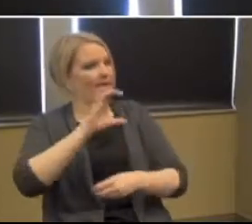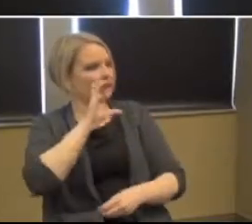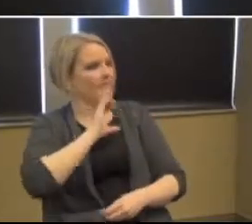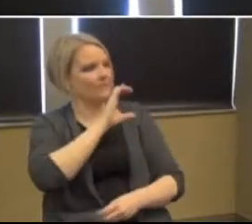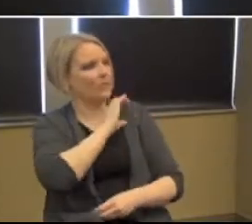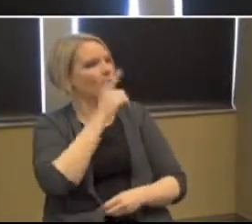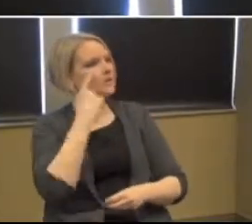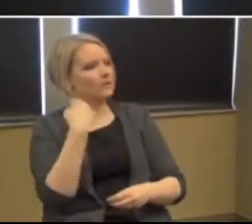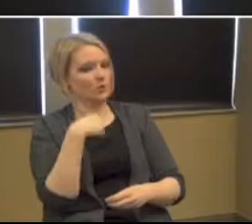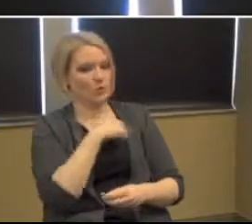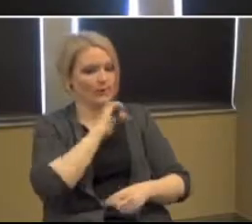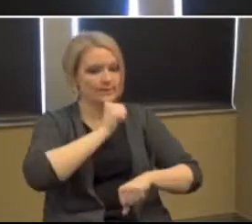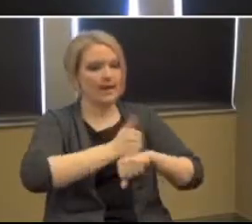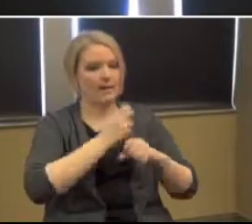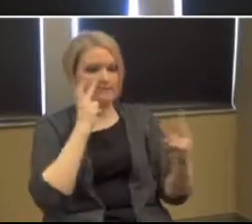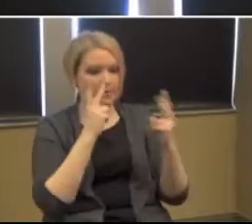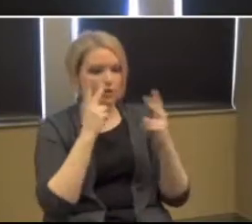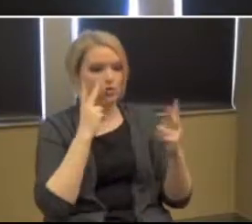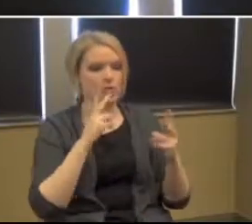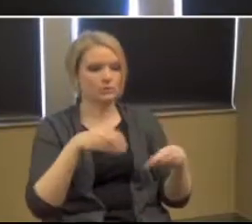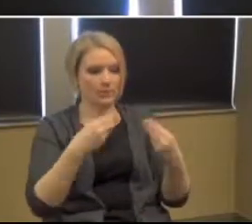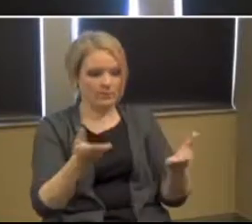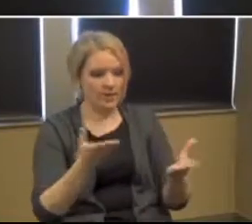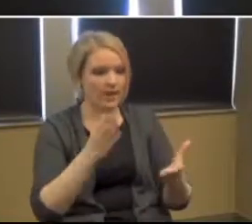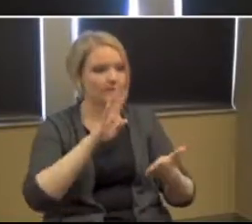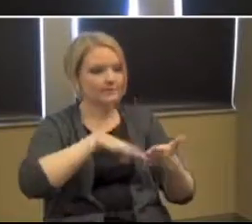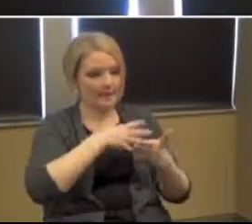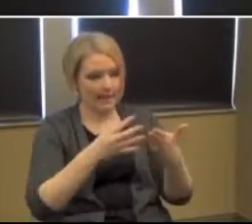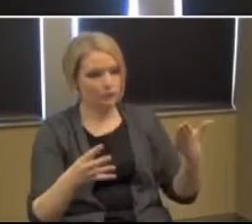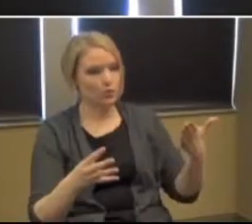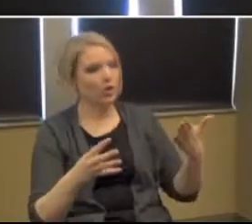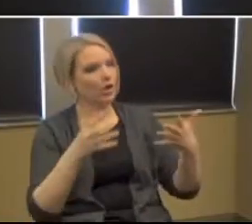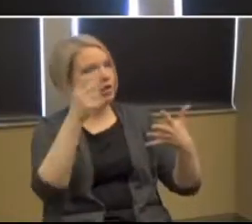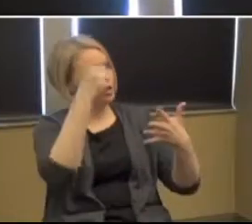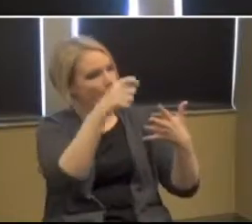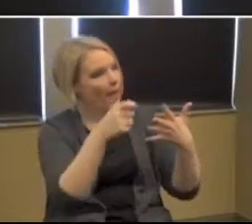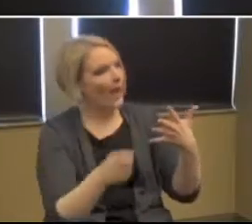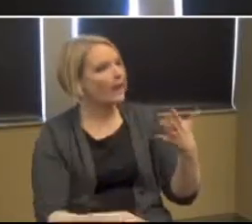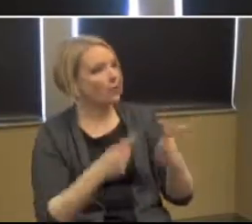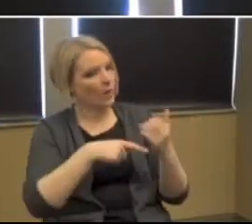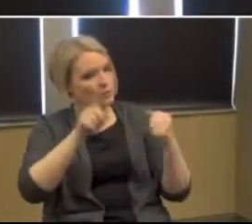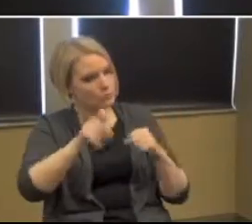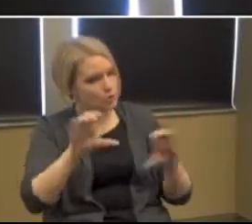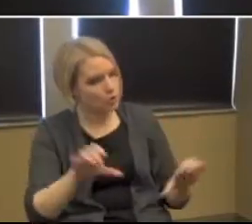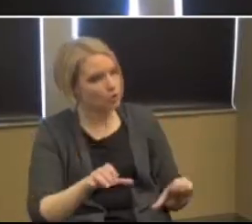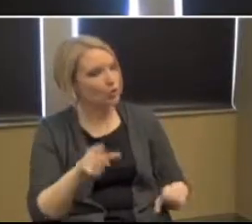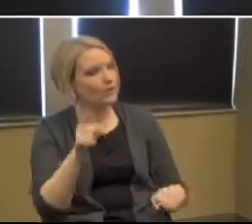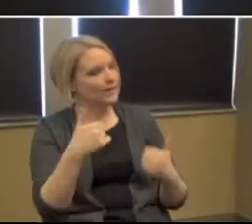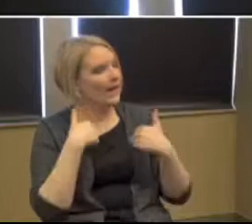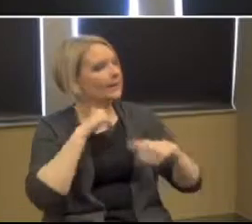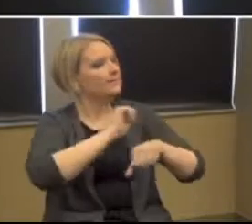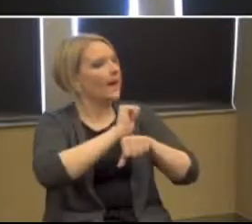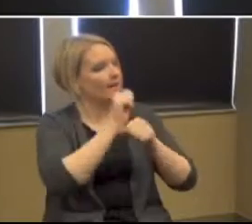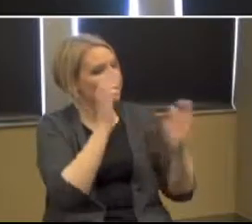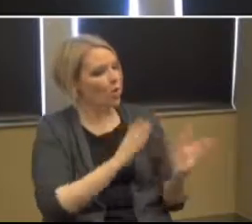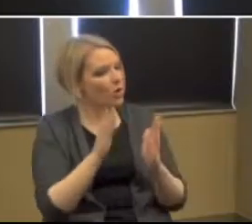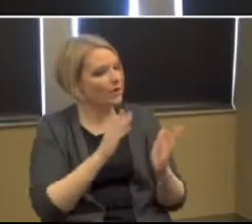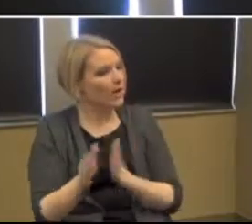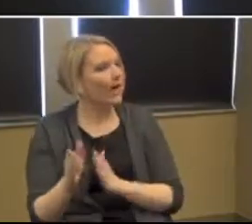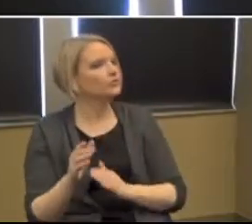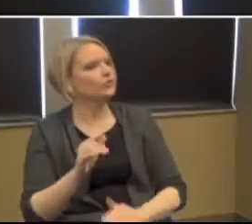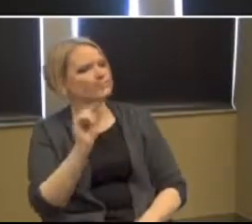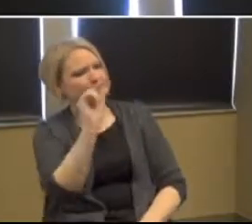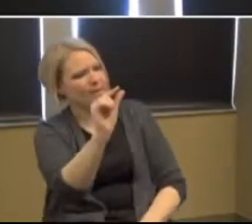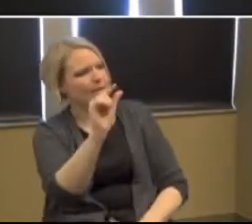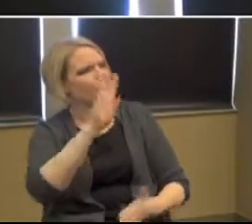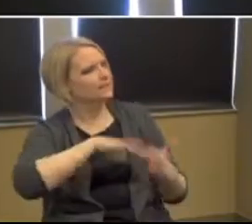his visuals, we gave him a schedule in the different areas of things that he was doing. He had task organizers or mini schedules